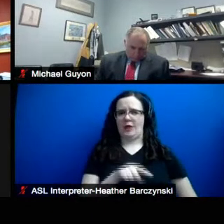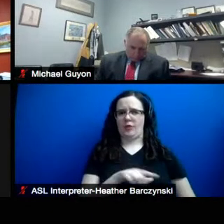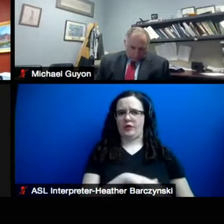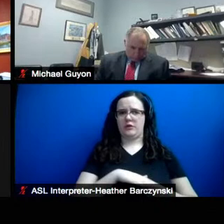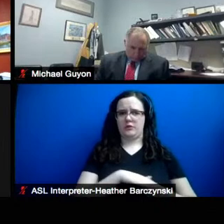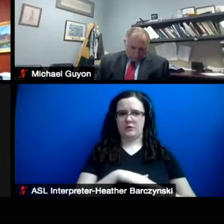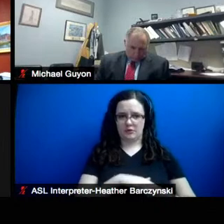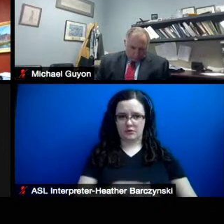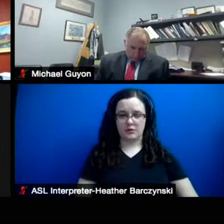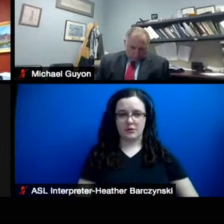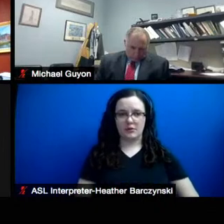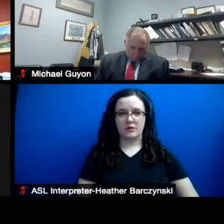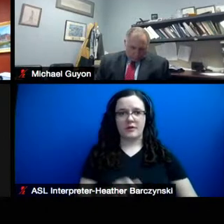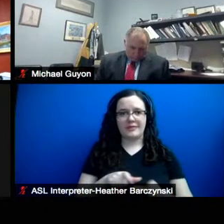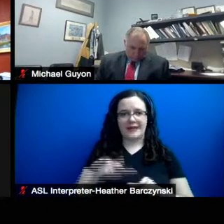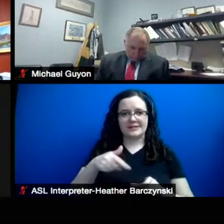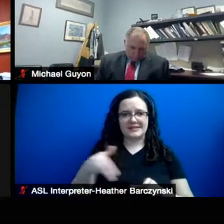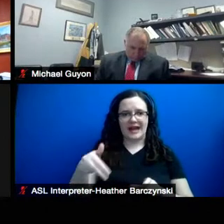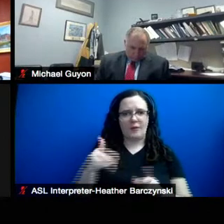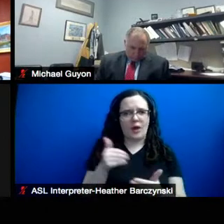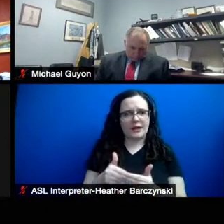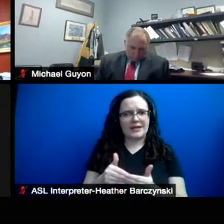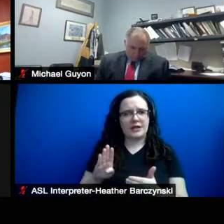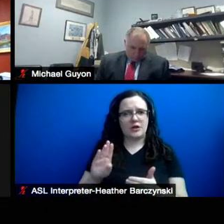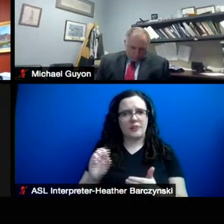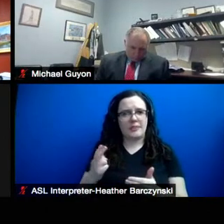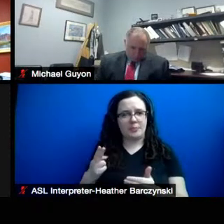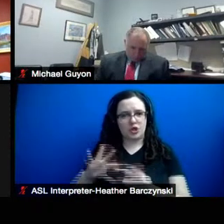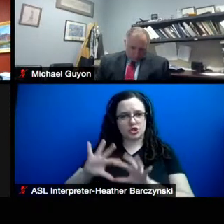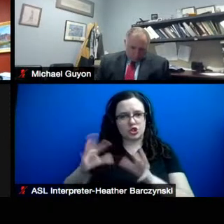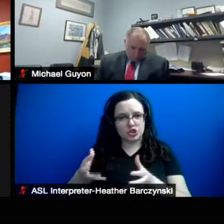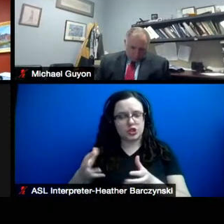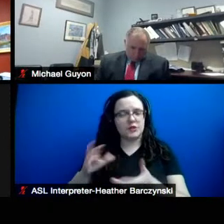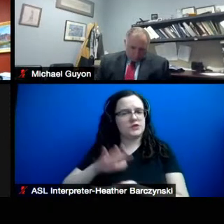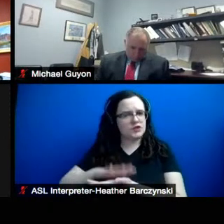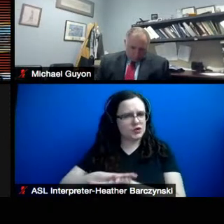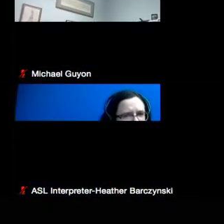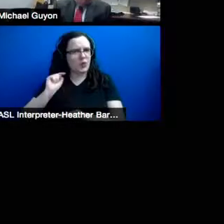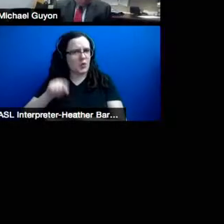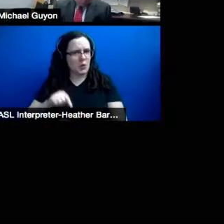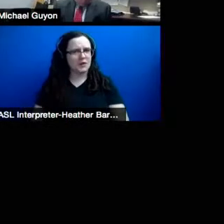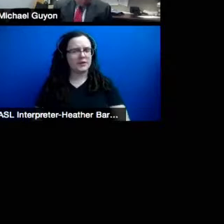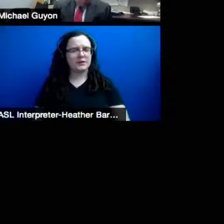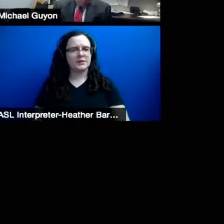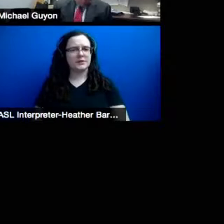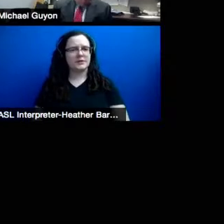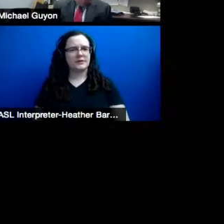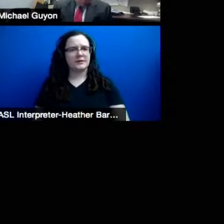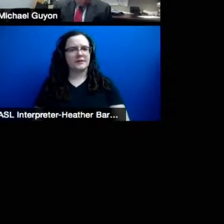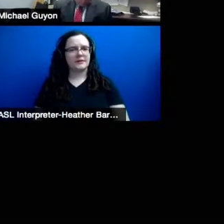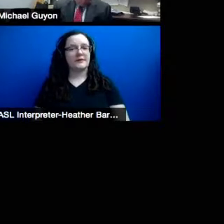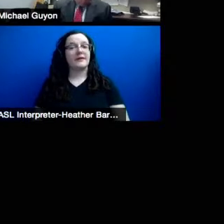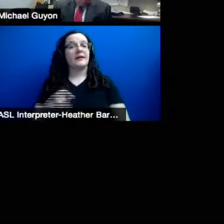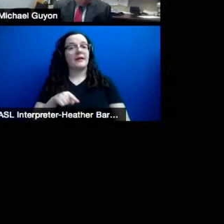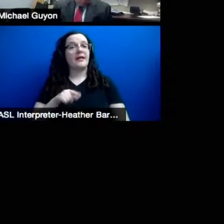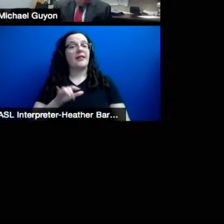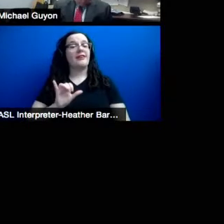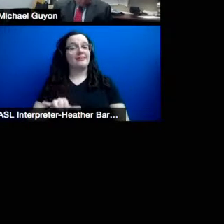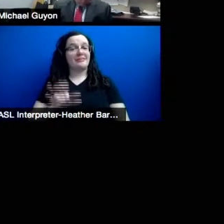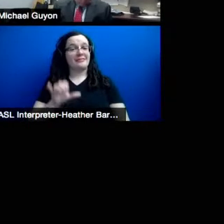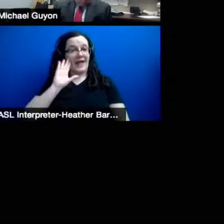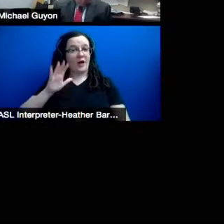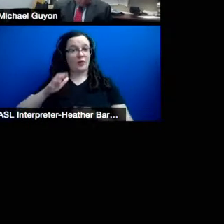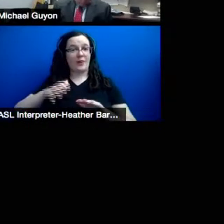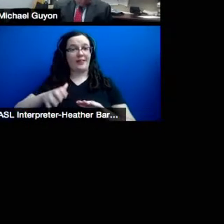sidewalk, kind of near the bushes in the school. And that will be excavated just for